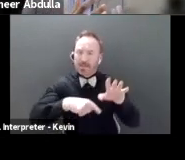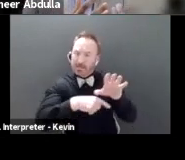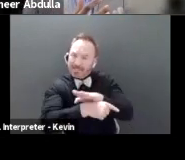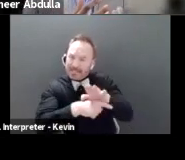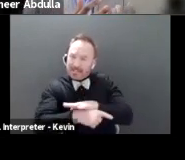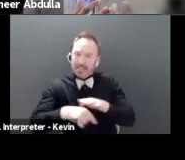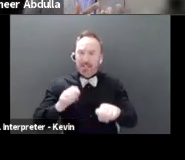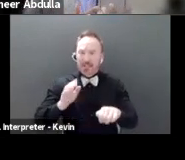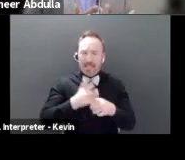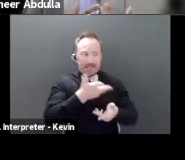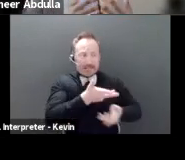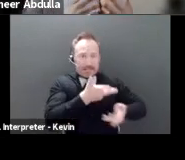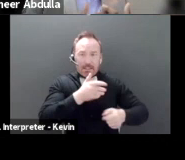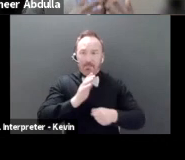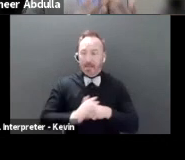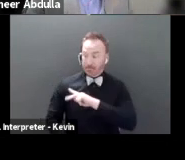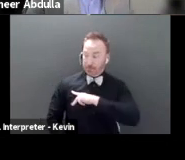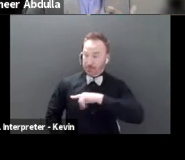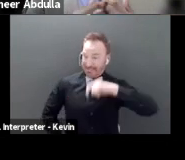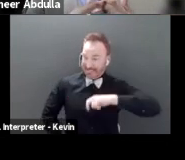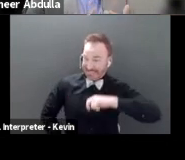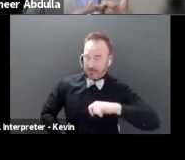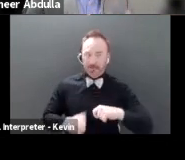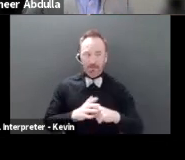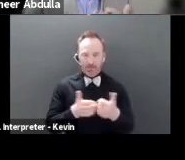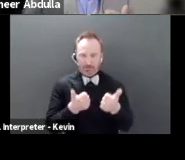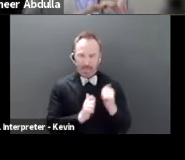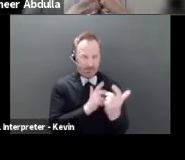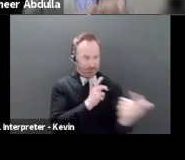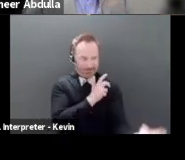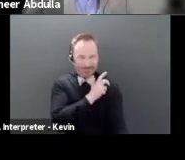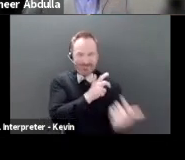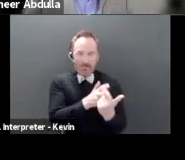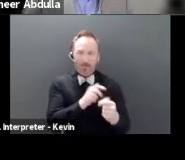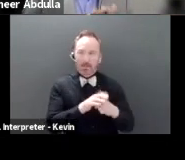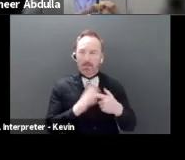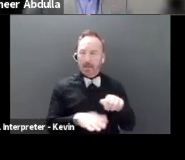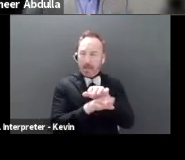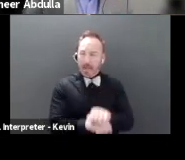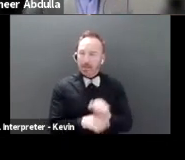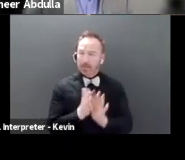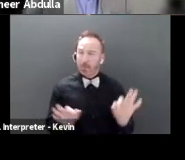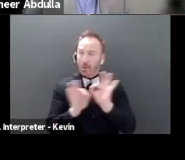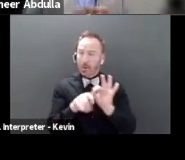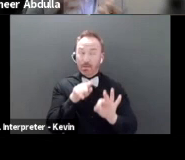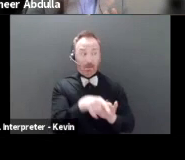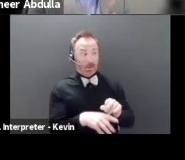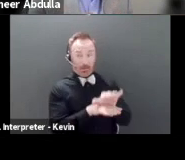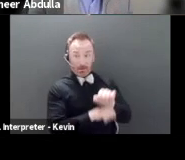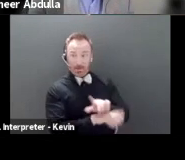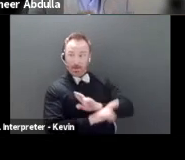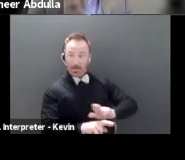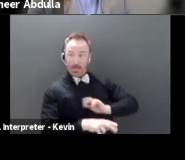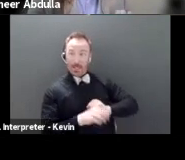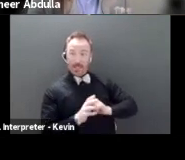personal needs, but getting in the habit is so critical. And the sooner you get in the habit, the better, because once you